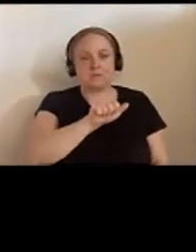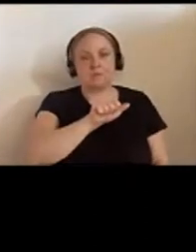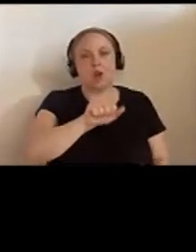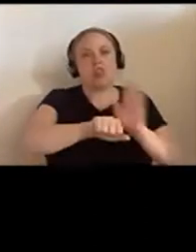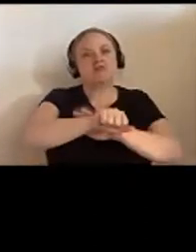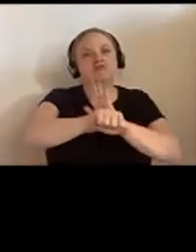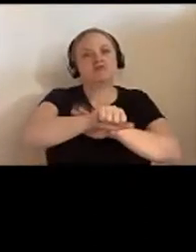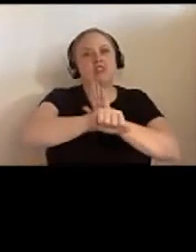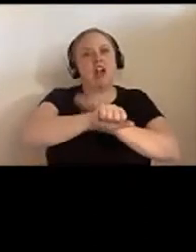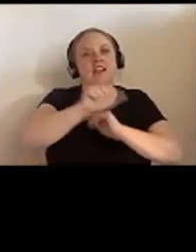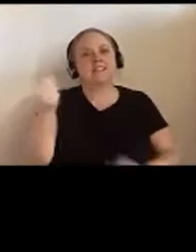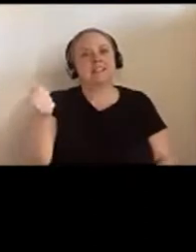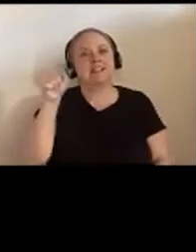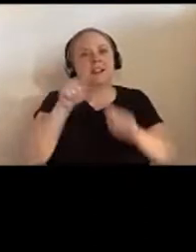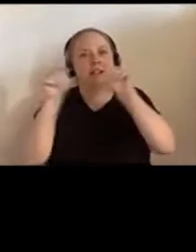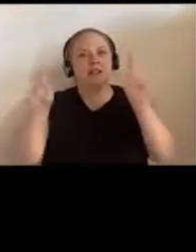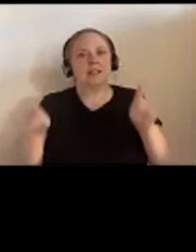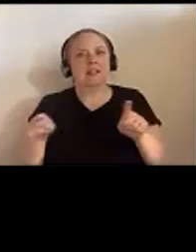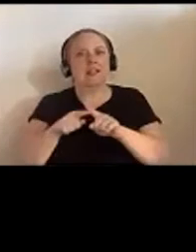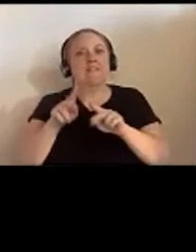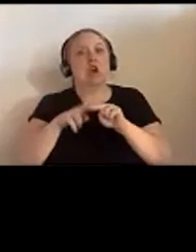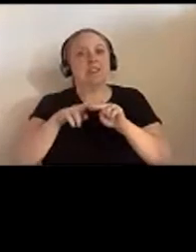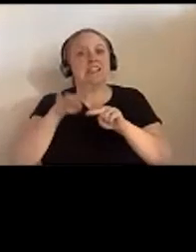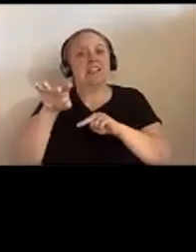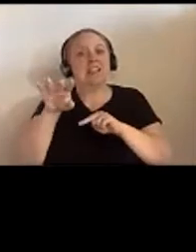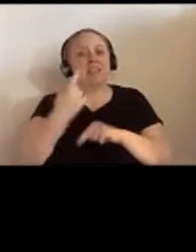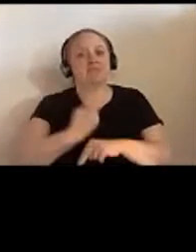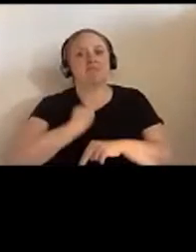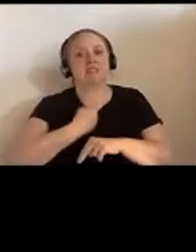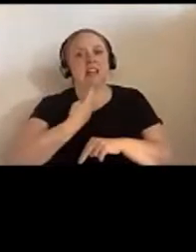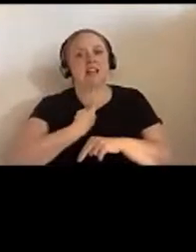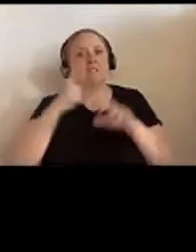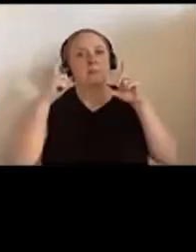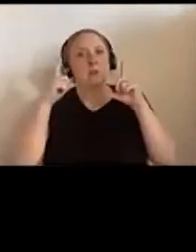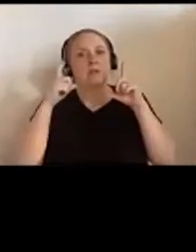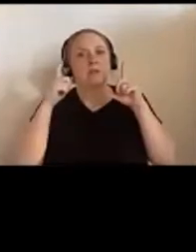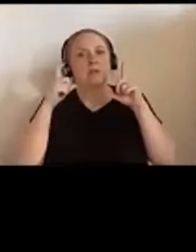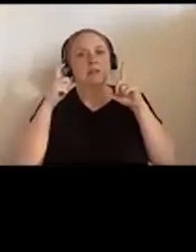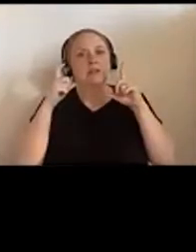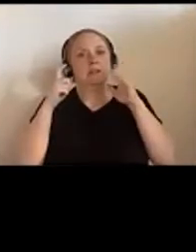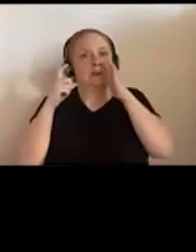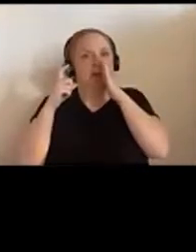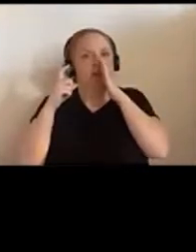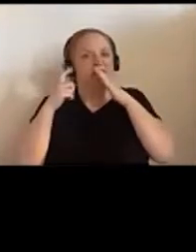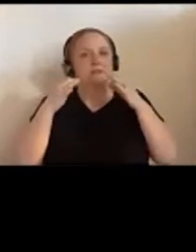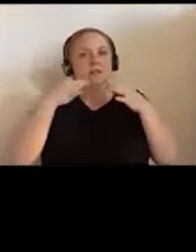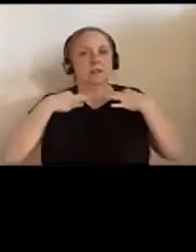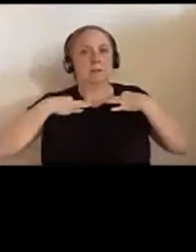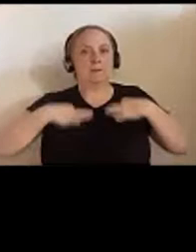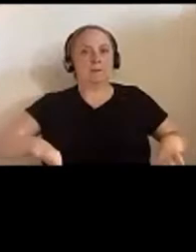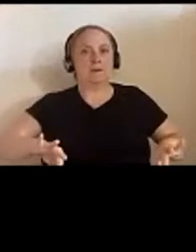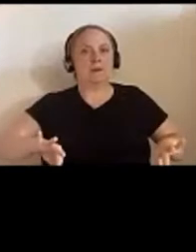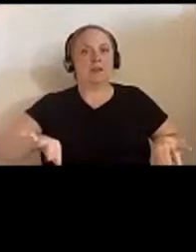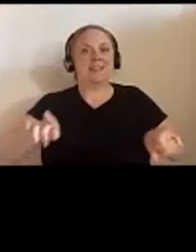shows Faustine as well, another self-portrait. She's nude and standing in the same